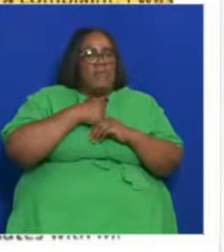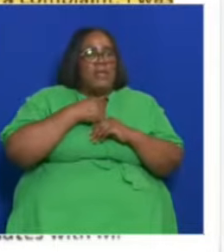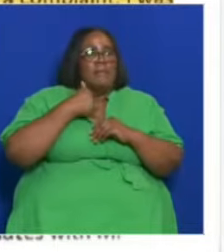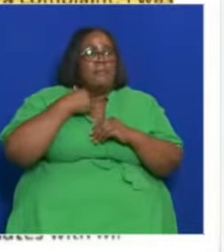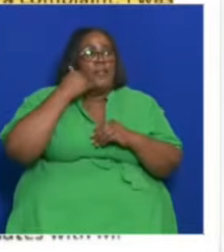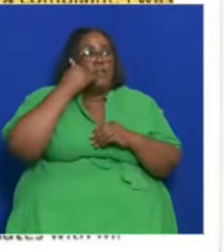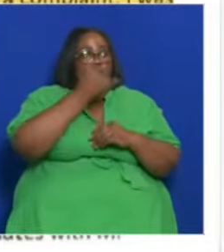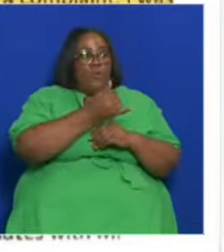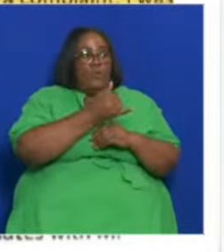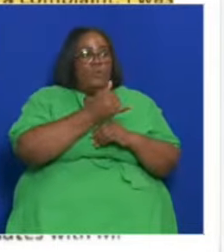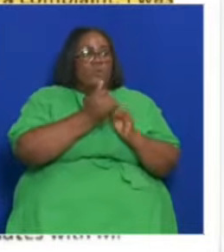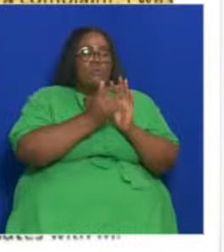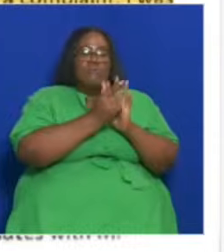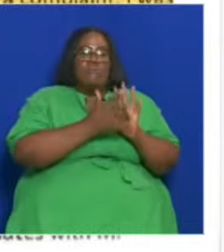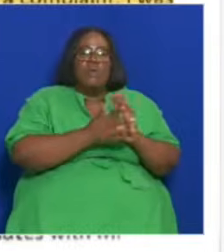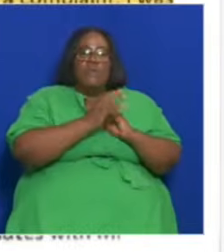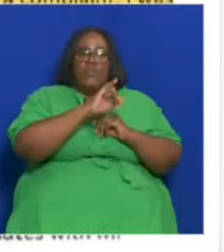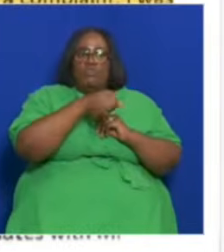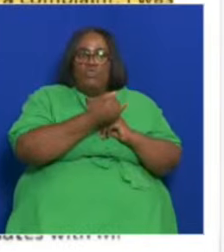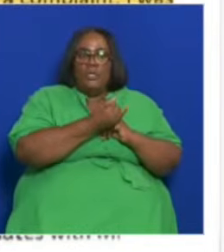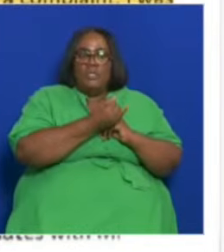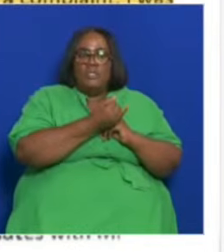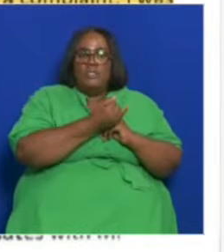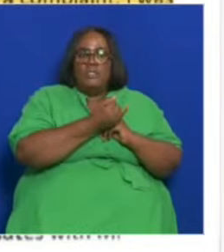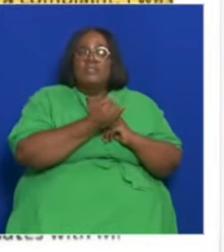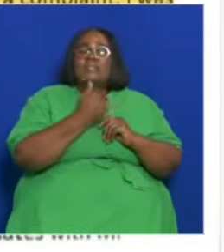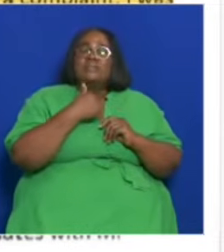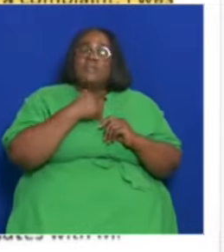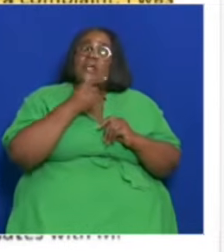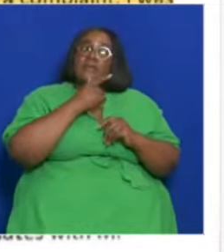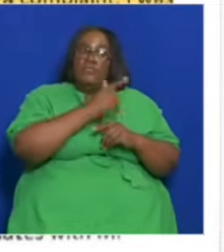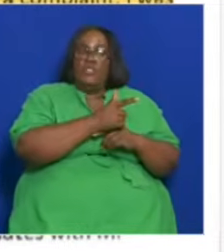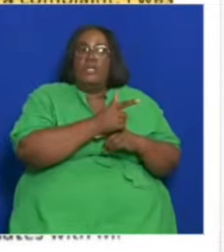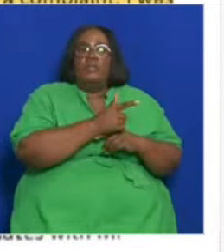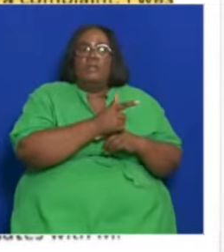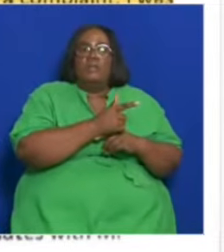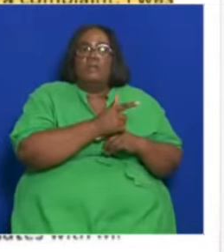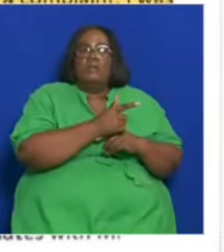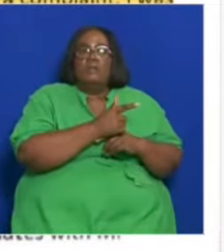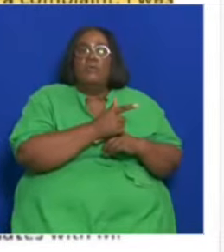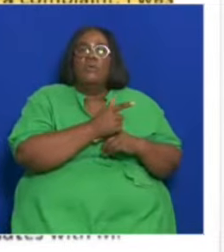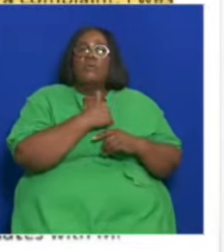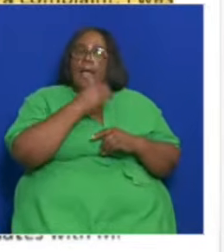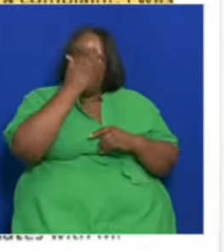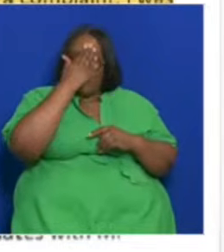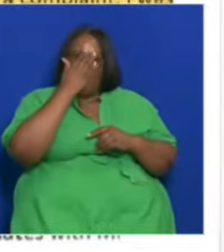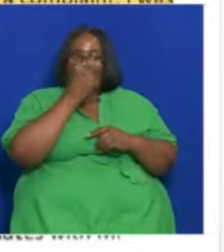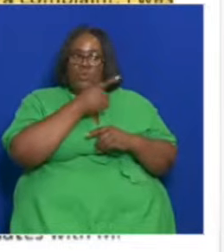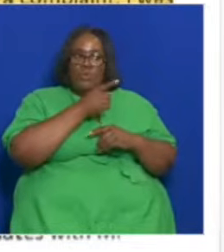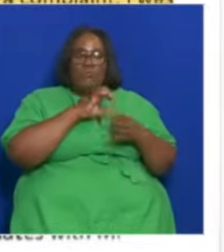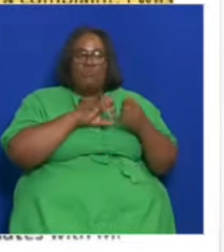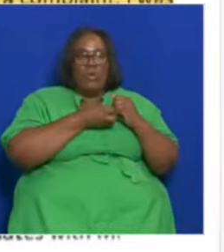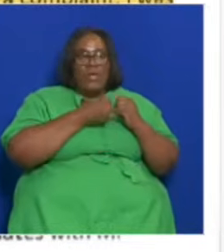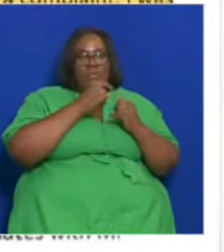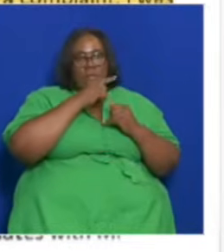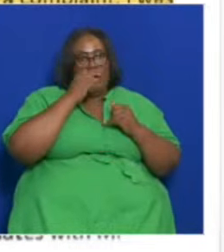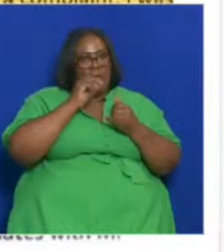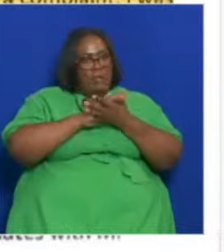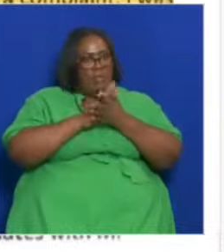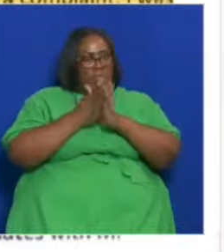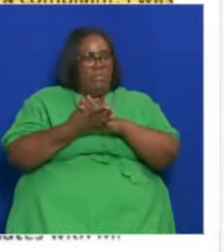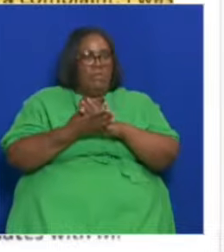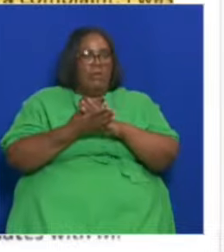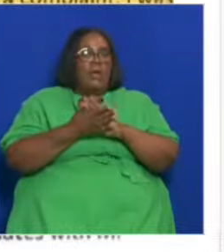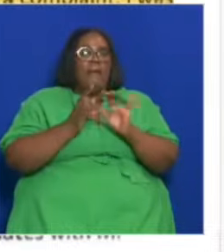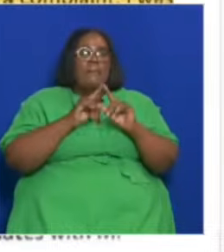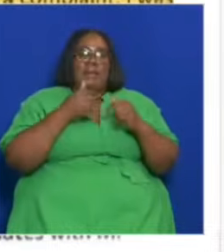plot against me not to lay a complaint. If I intended to lay a complaint, I was going to do so